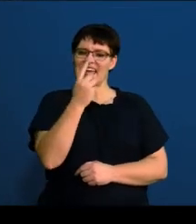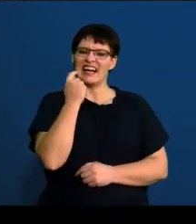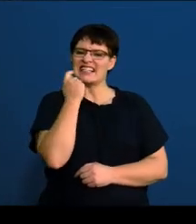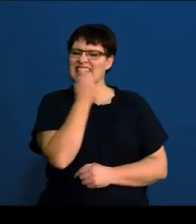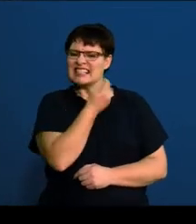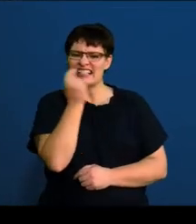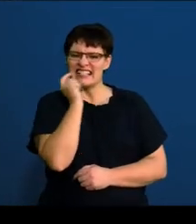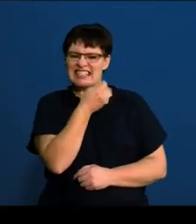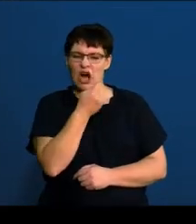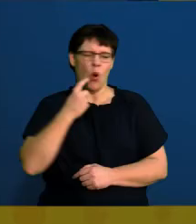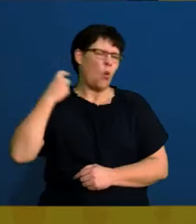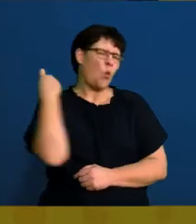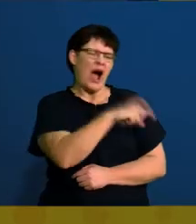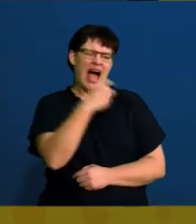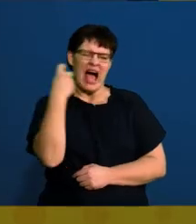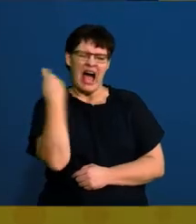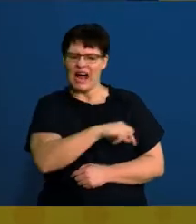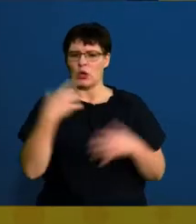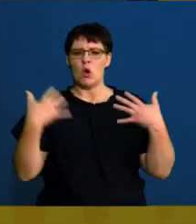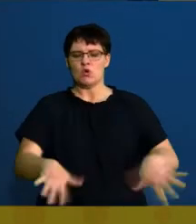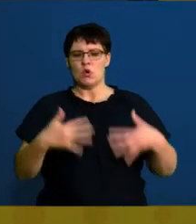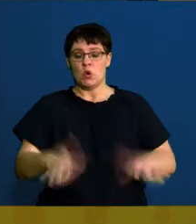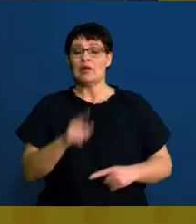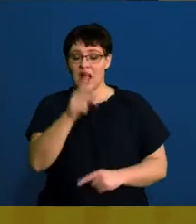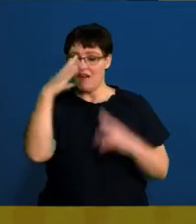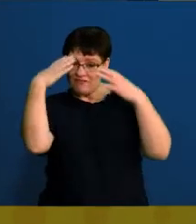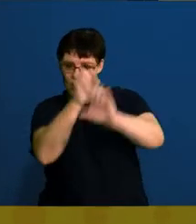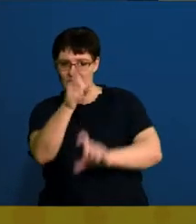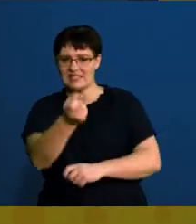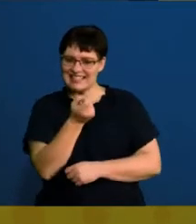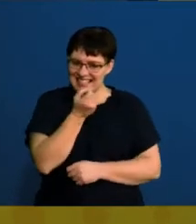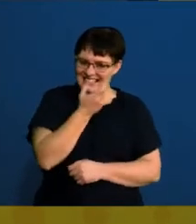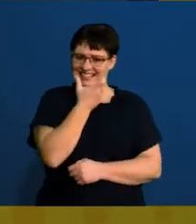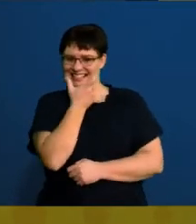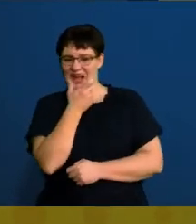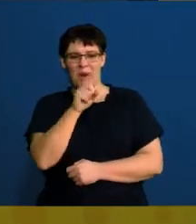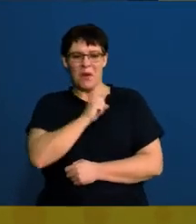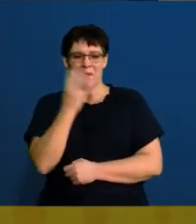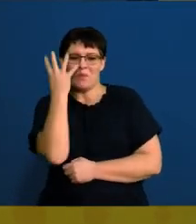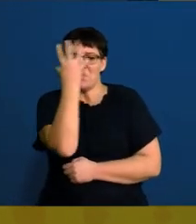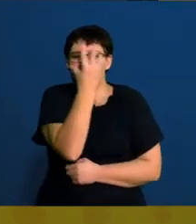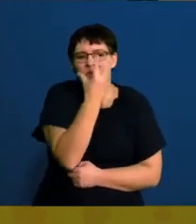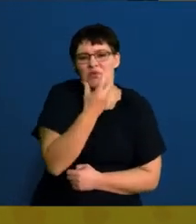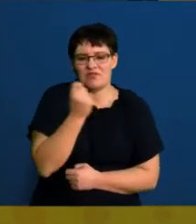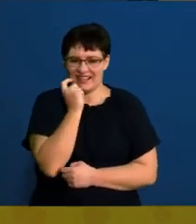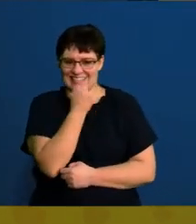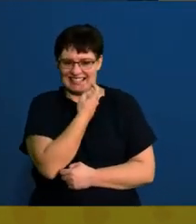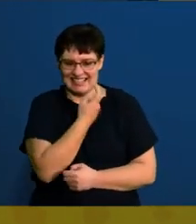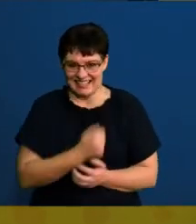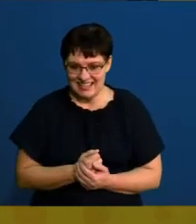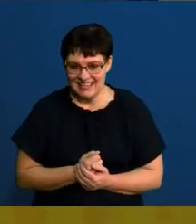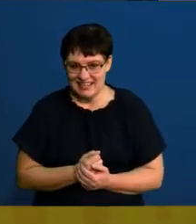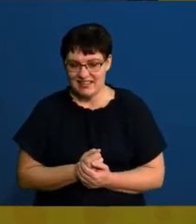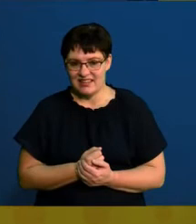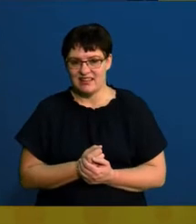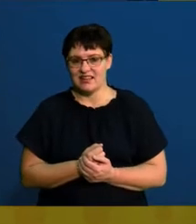white pearly teeth? So that is the focus of the advert, and she's smiling because she has such beautiful teeth, and she obviously wants